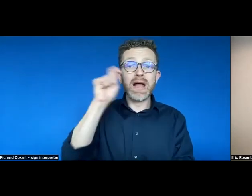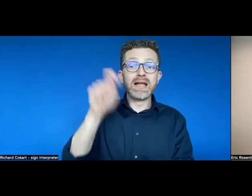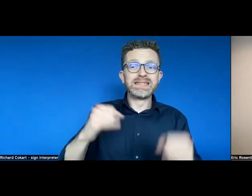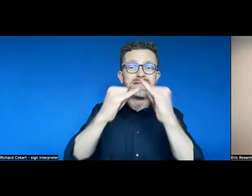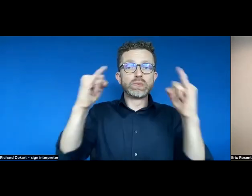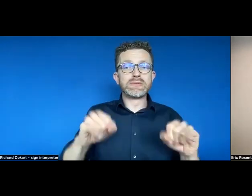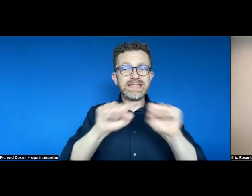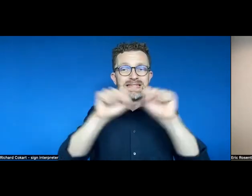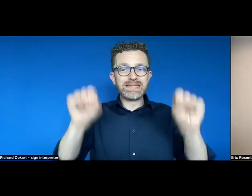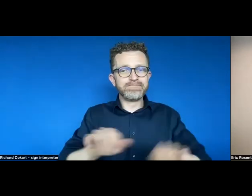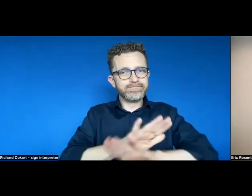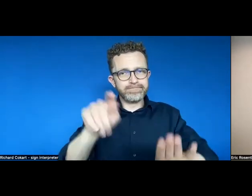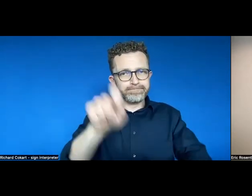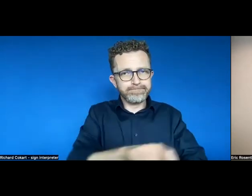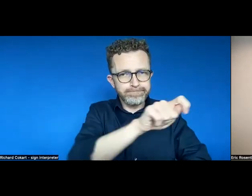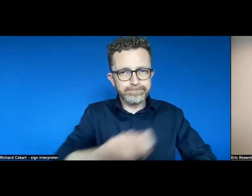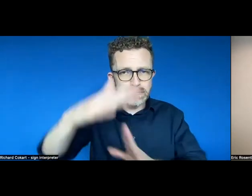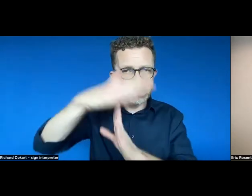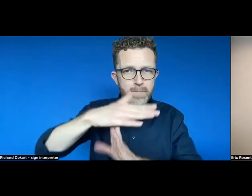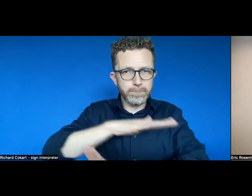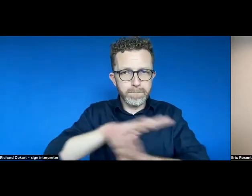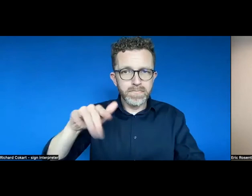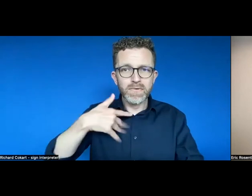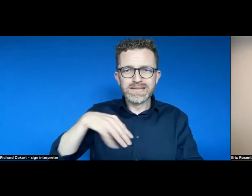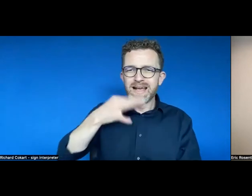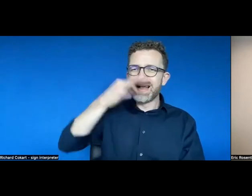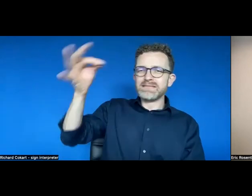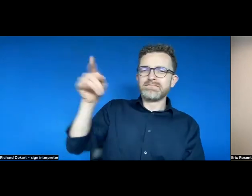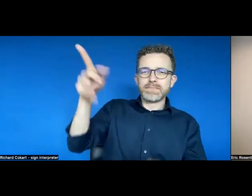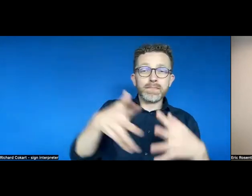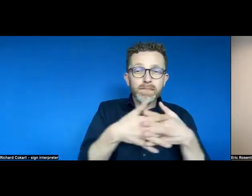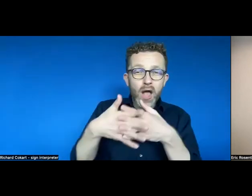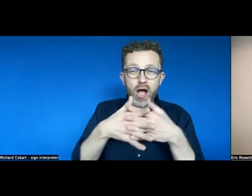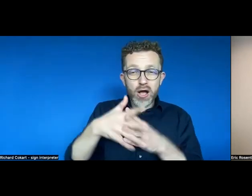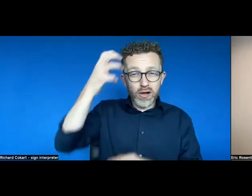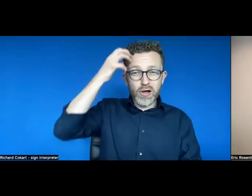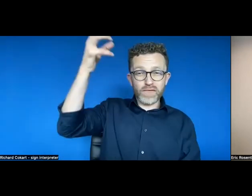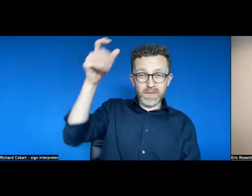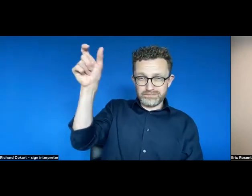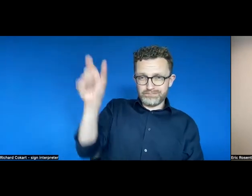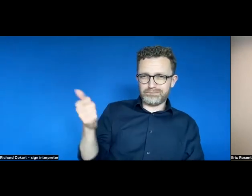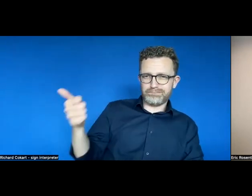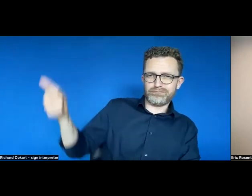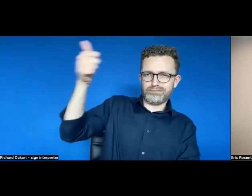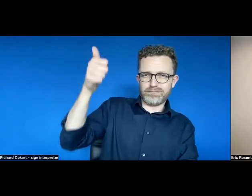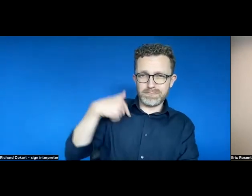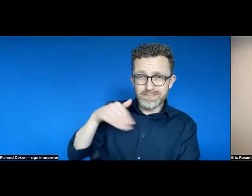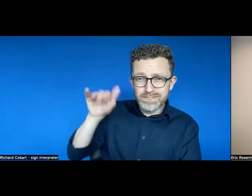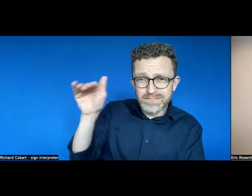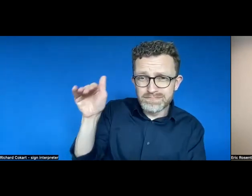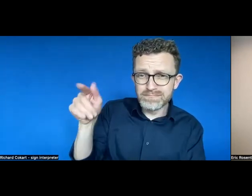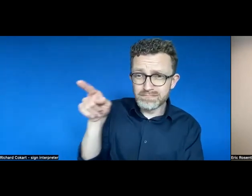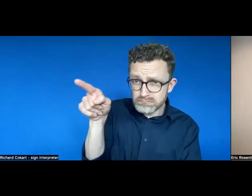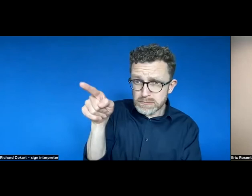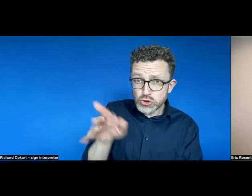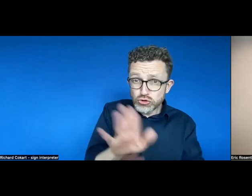integrate children into the community because they would be returned to orphanages inside of Ukraine after the war. We were told that this